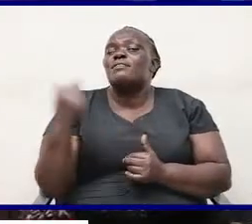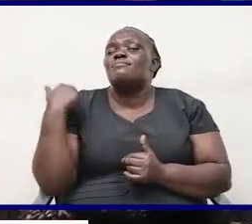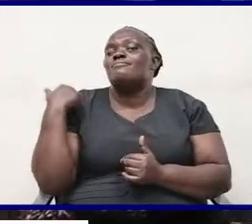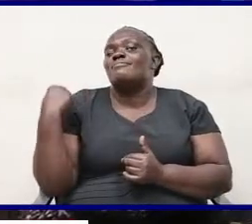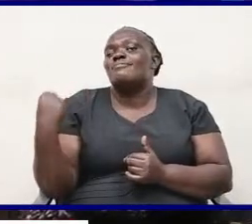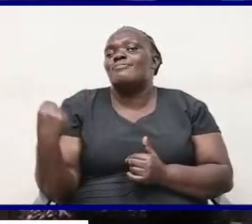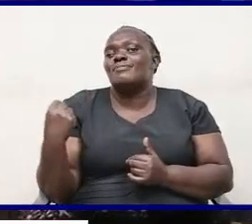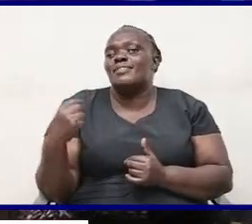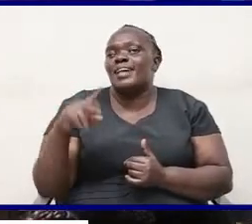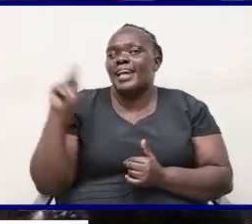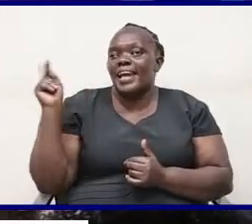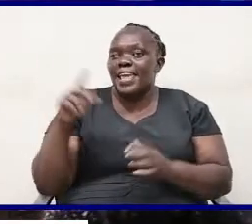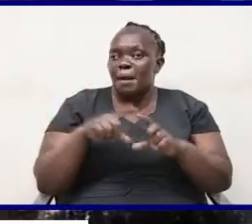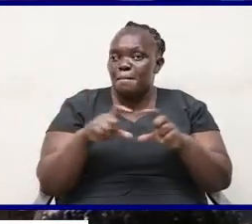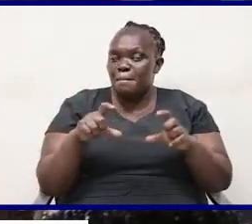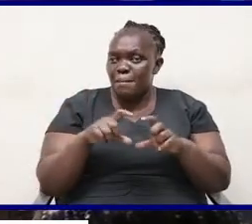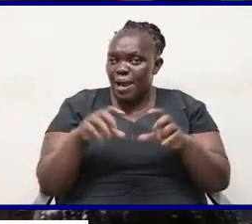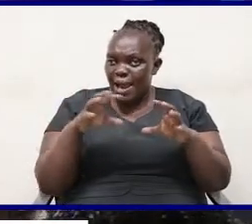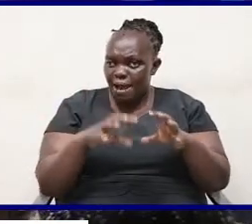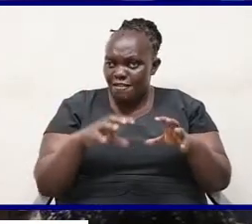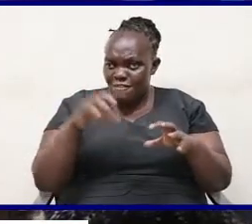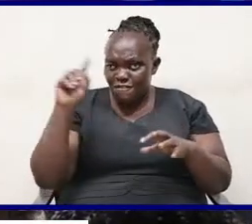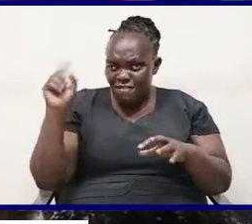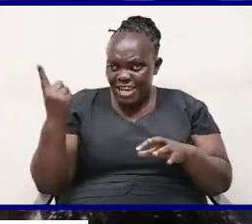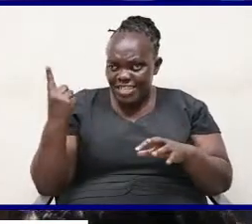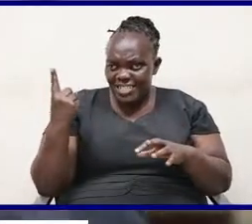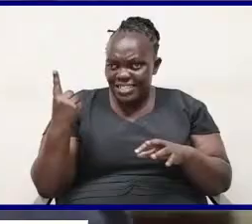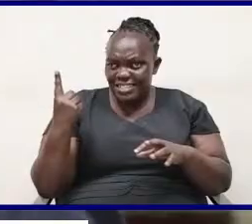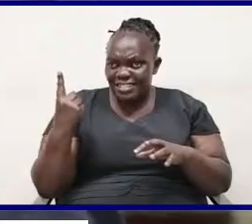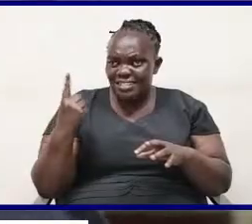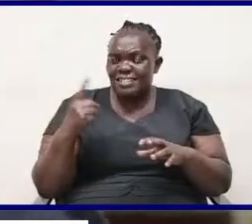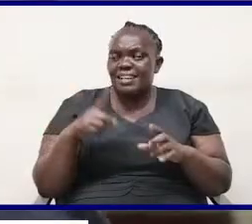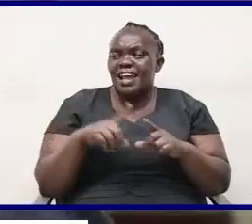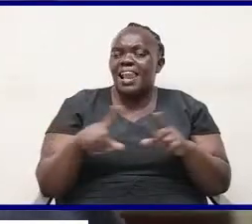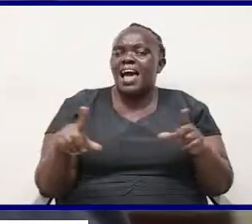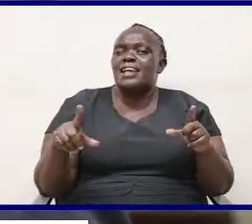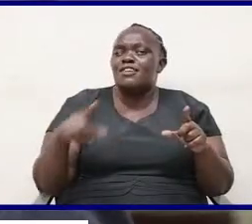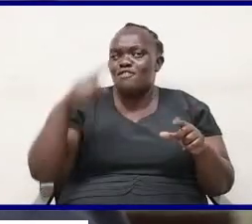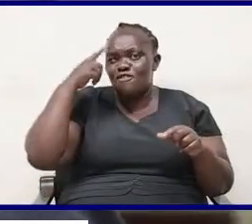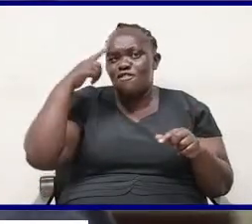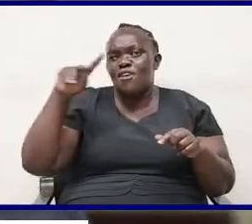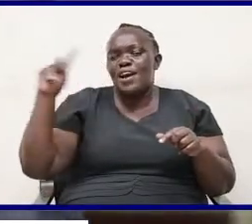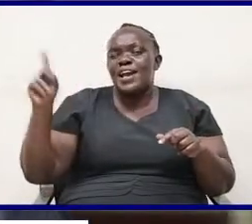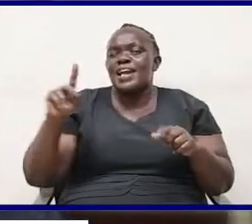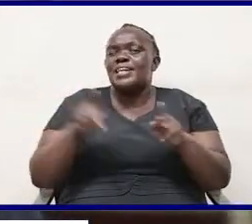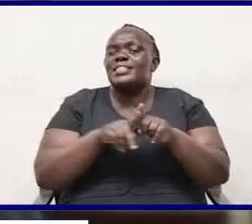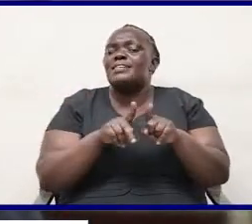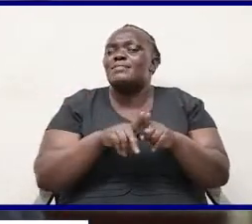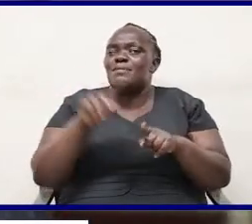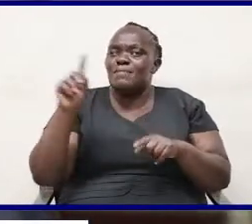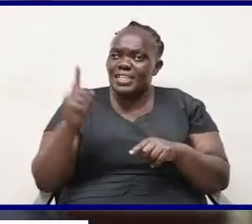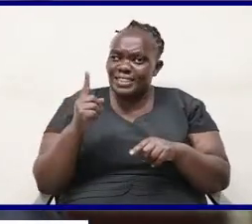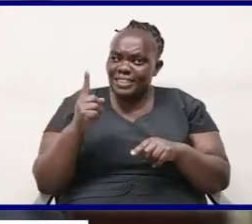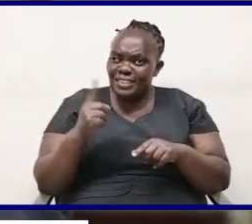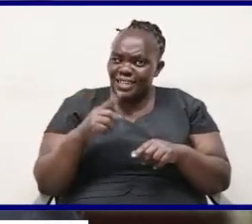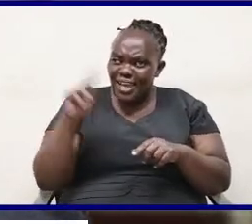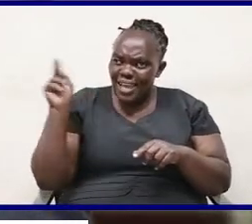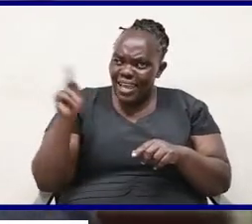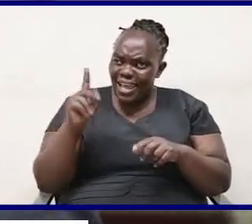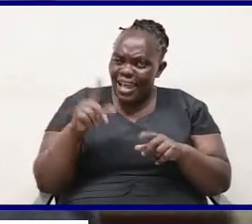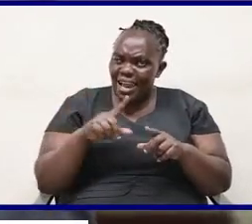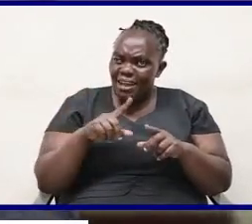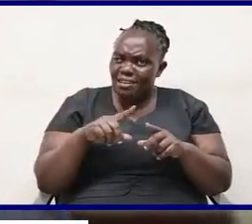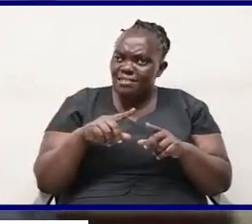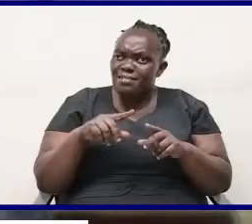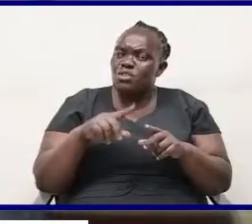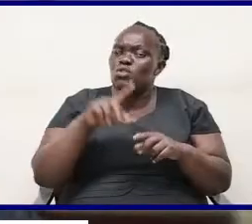Recently, the Kenya Pipeline Company had its first IPO, which is a landmark for Kenya because it was the first fully electric one. Now, my question